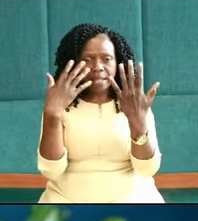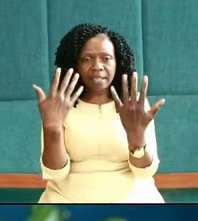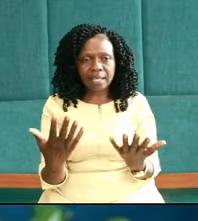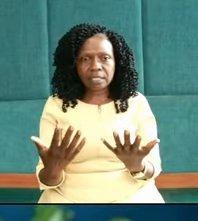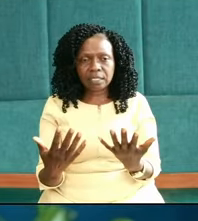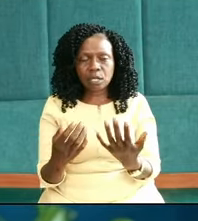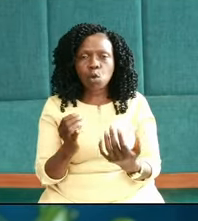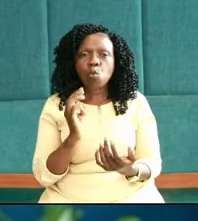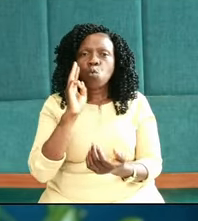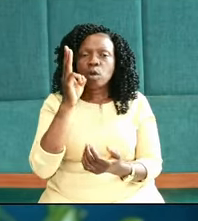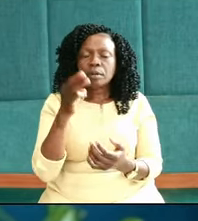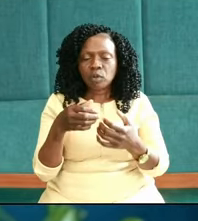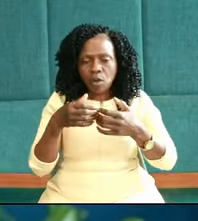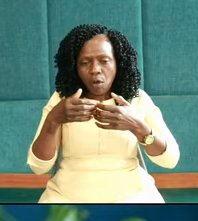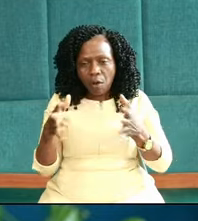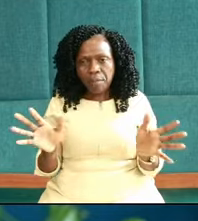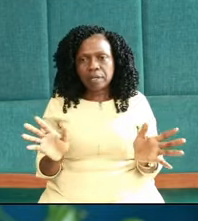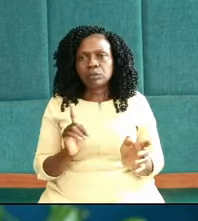will unfold.